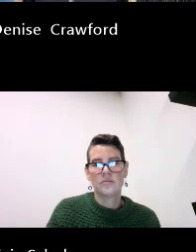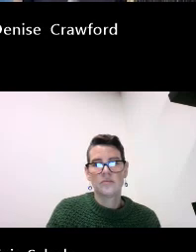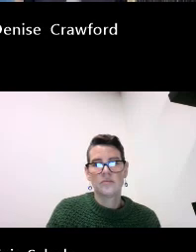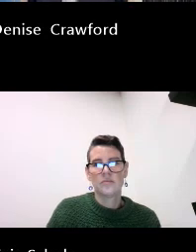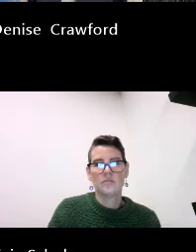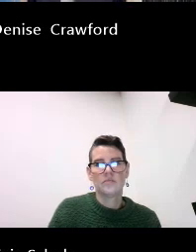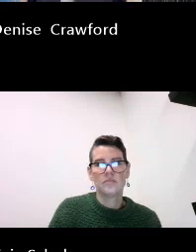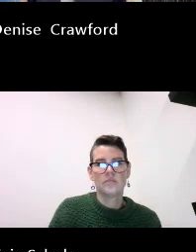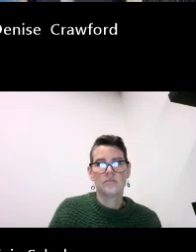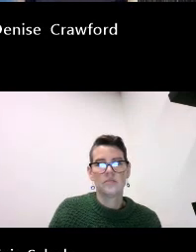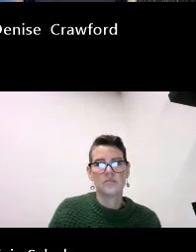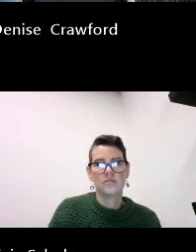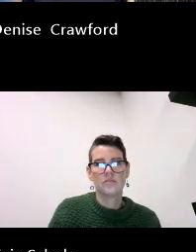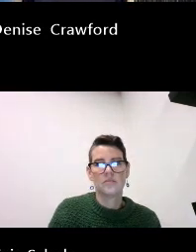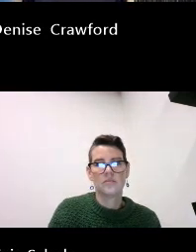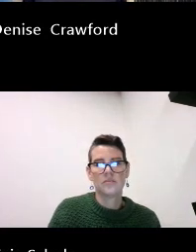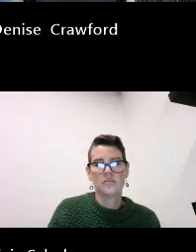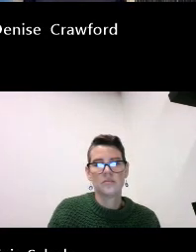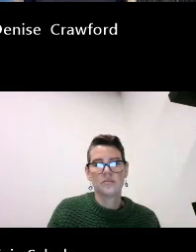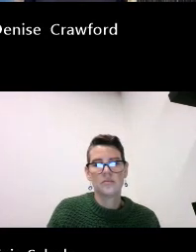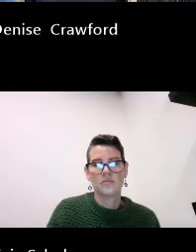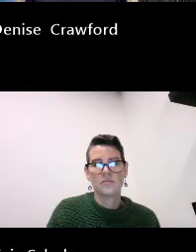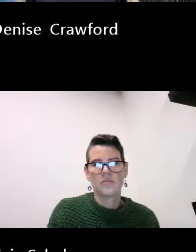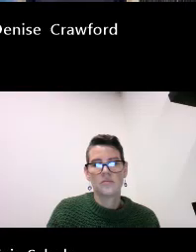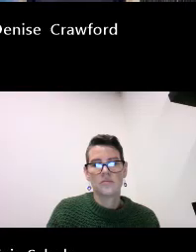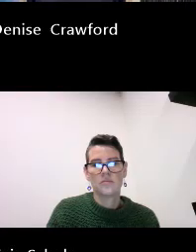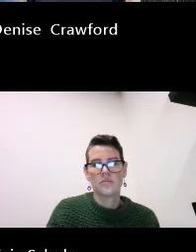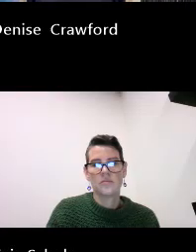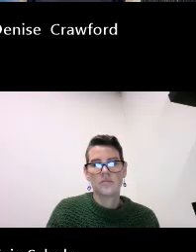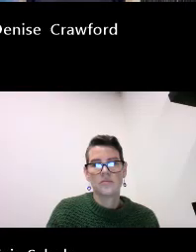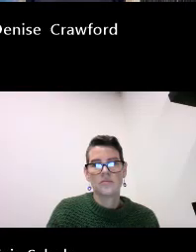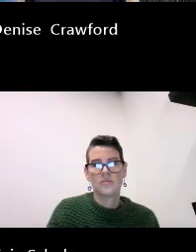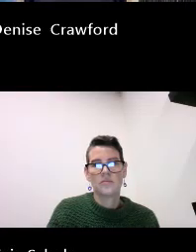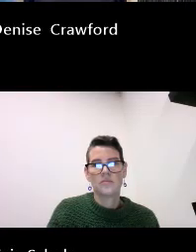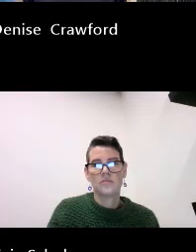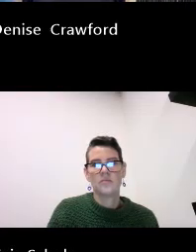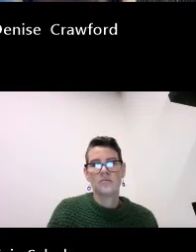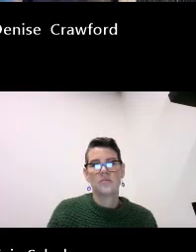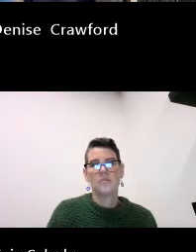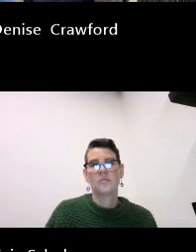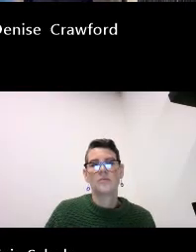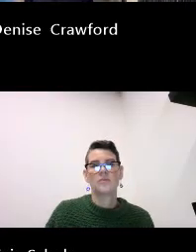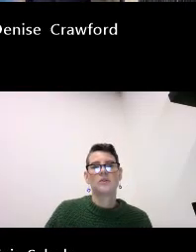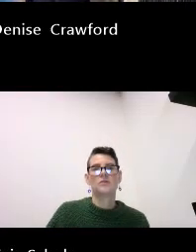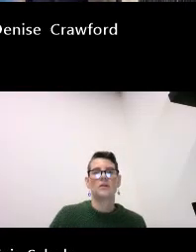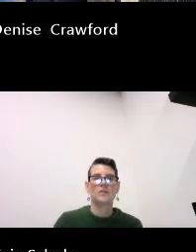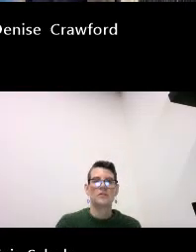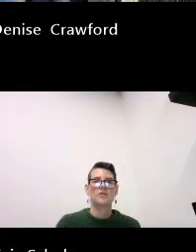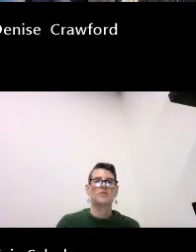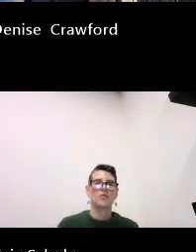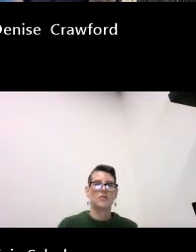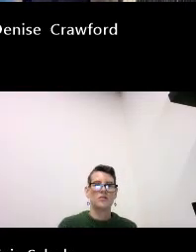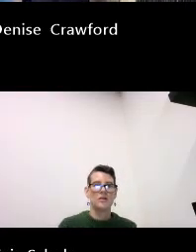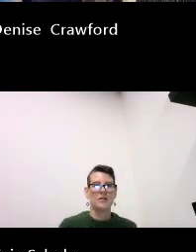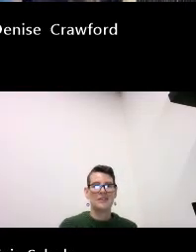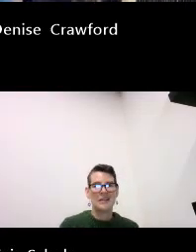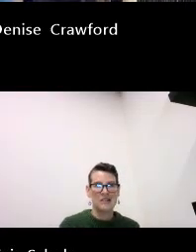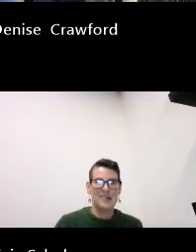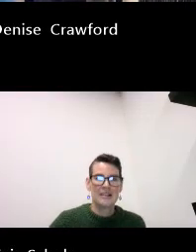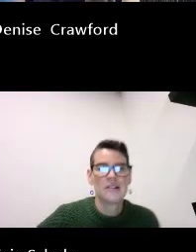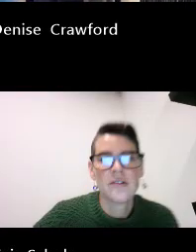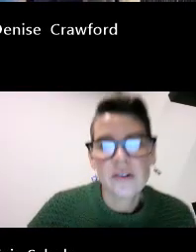easiest part of a note to complete. It's what are the next steps? So do they have another appointment coming up? Are